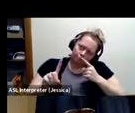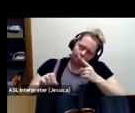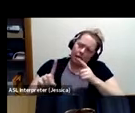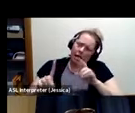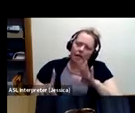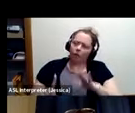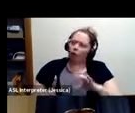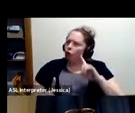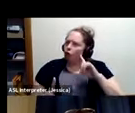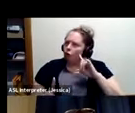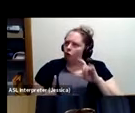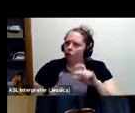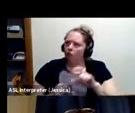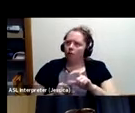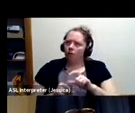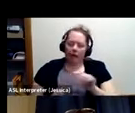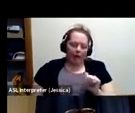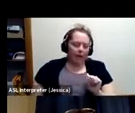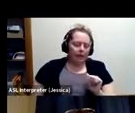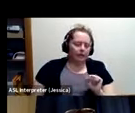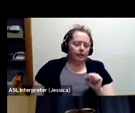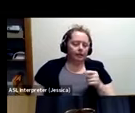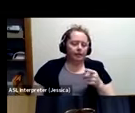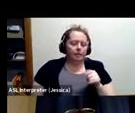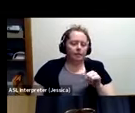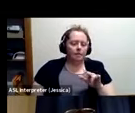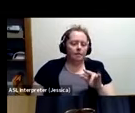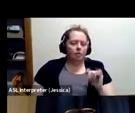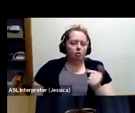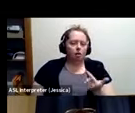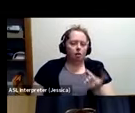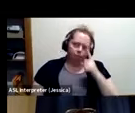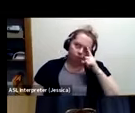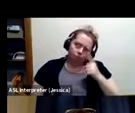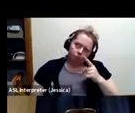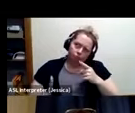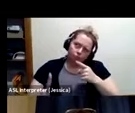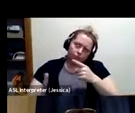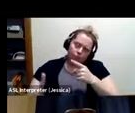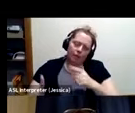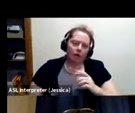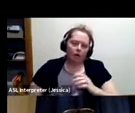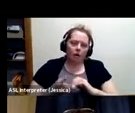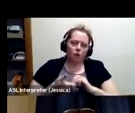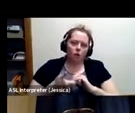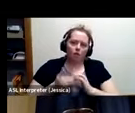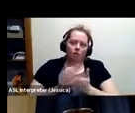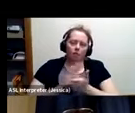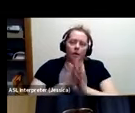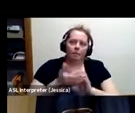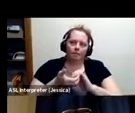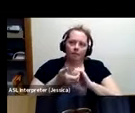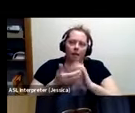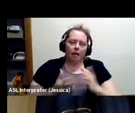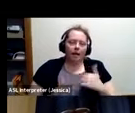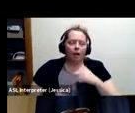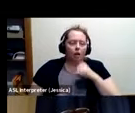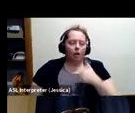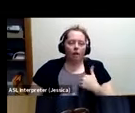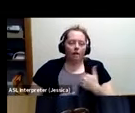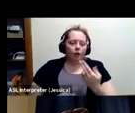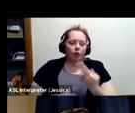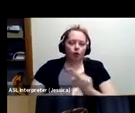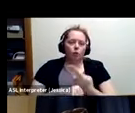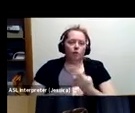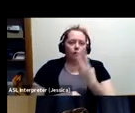to explain to people what I don't have a strong use of the two words, but what I've been